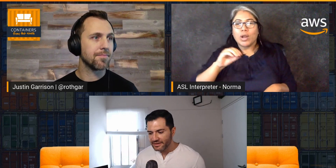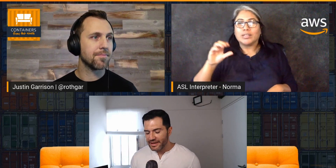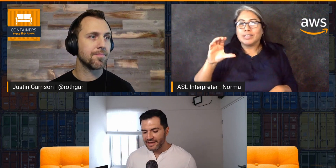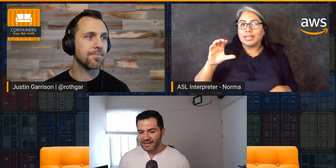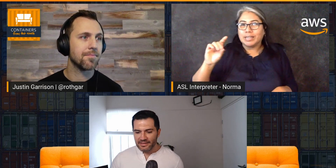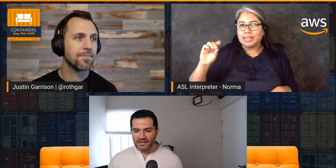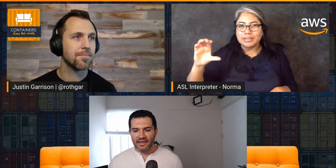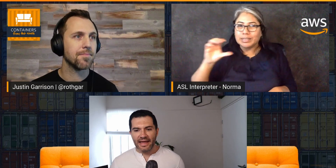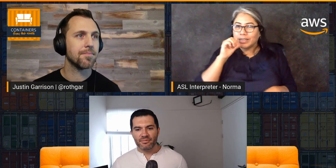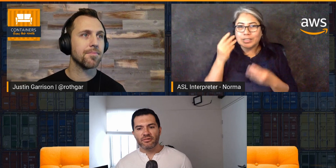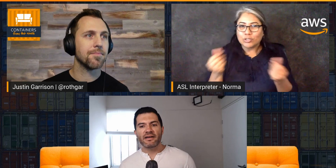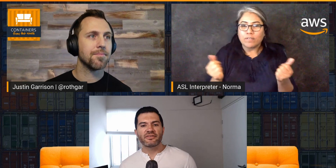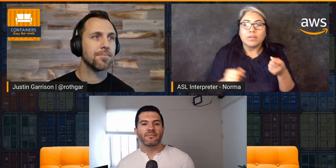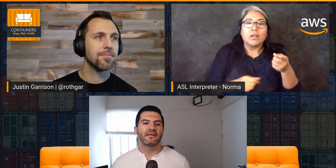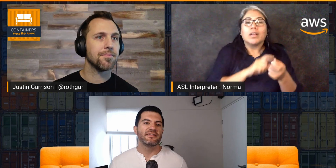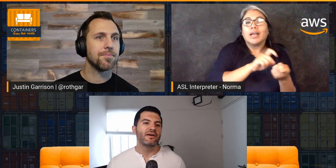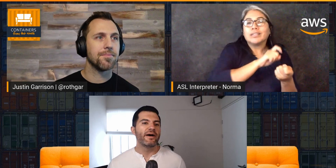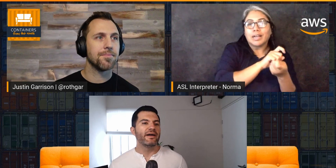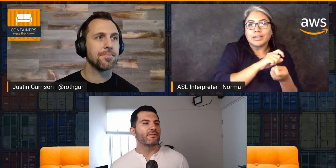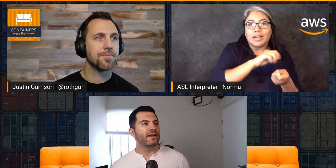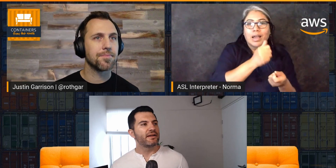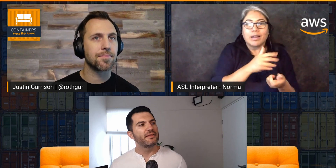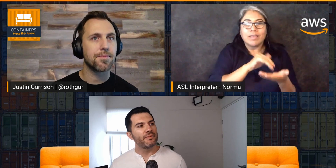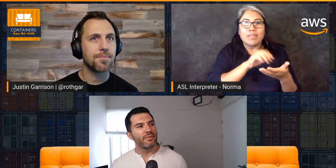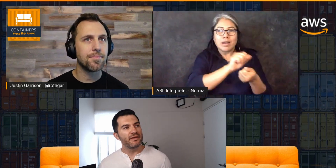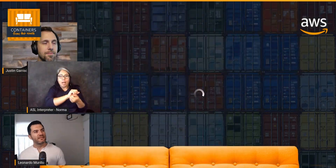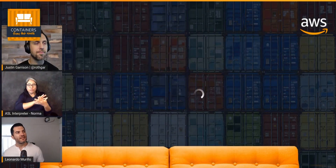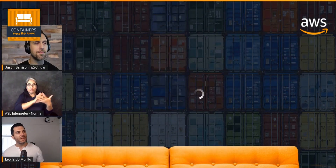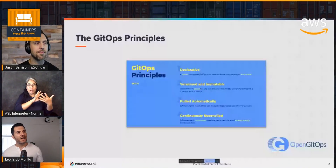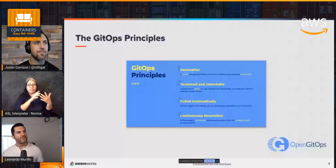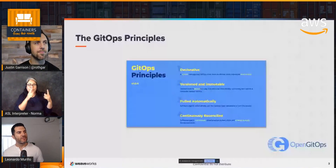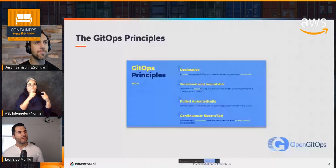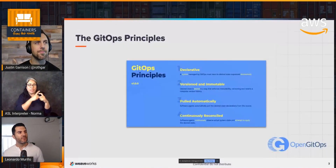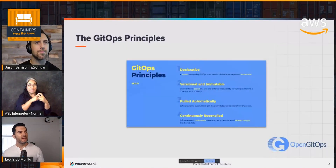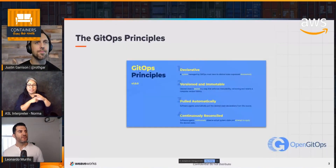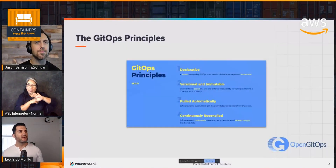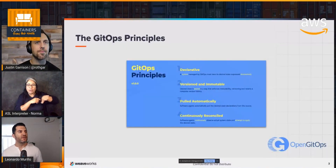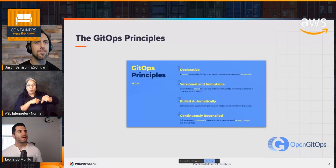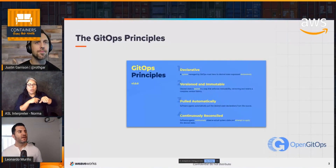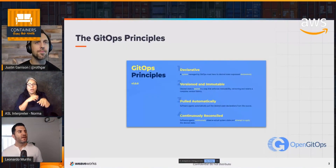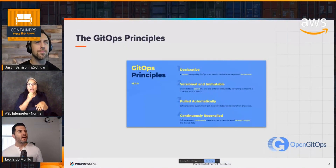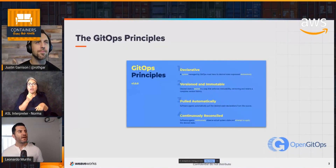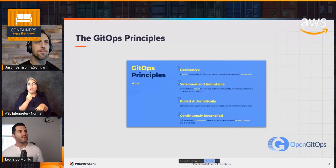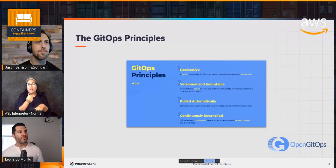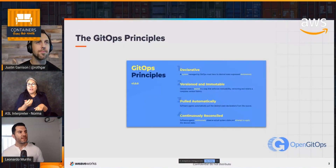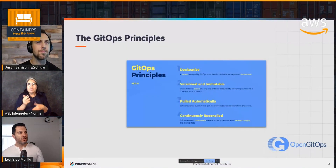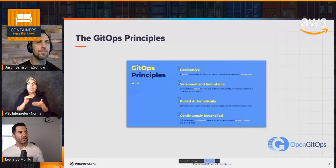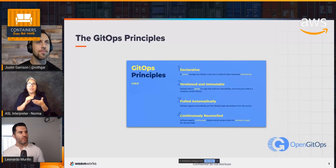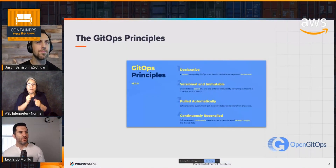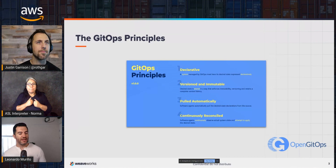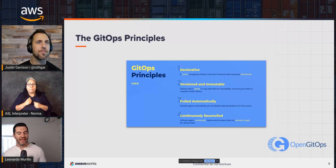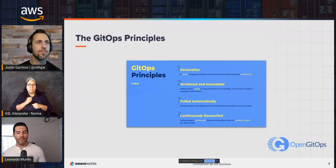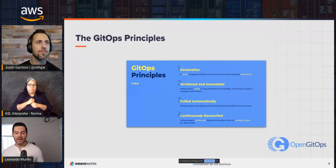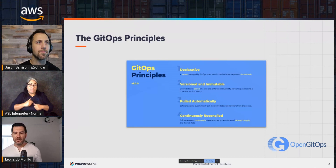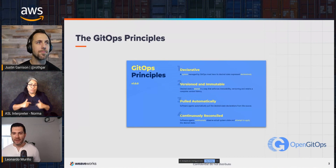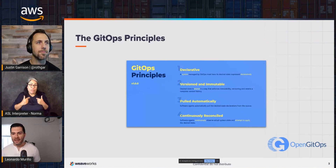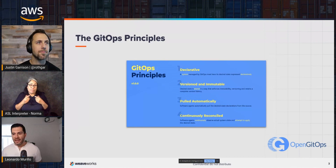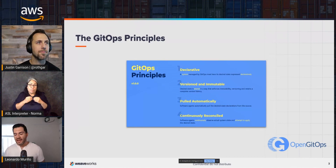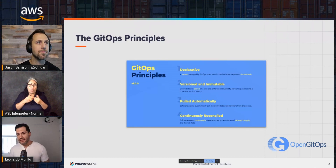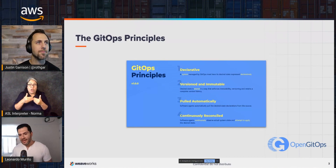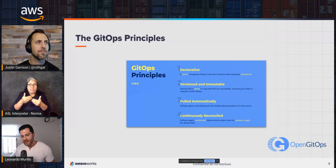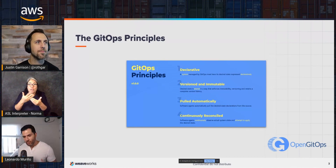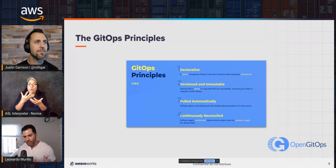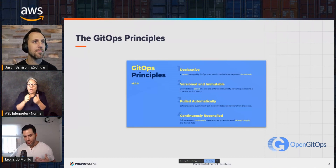know, I think anything that abstracts complexity away, right? Anything that makes the lives of people easier is something that you really want to elaborate